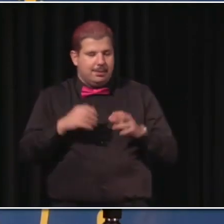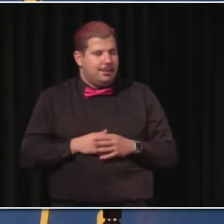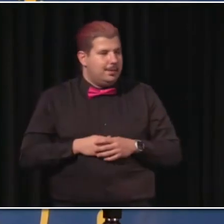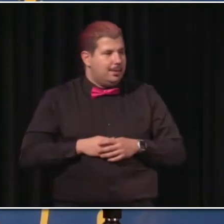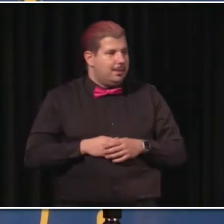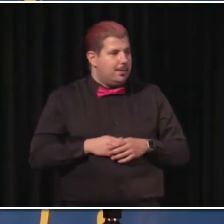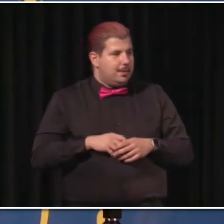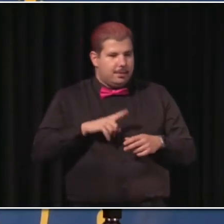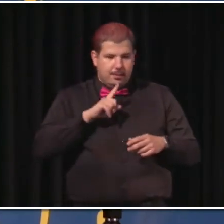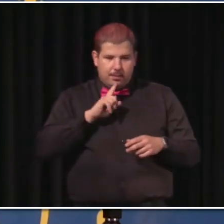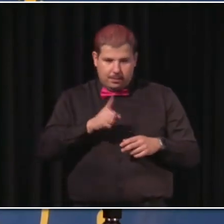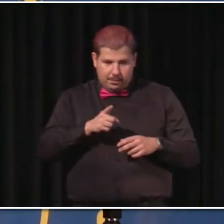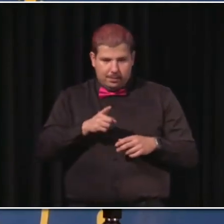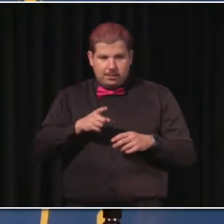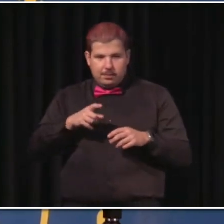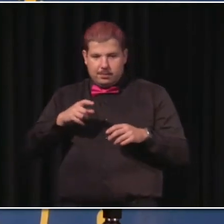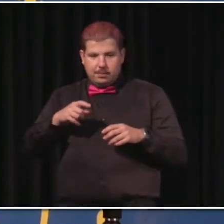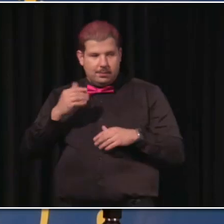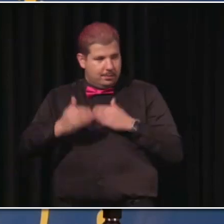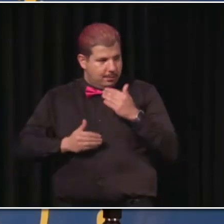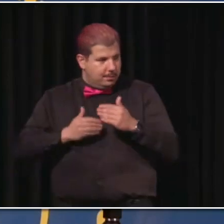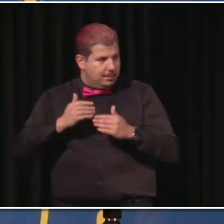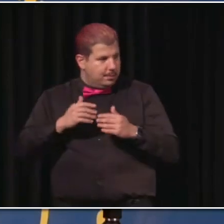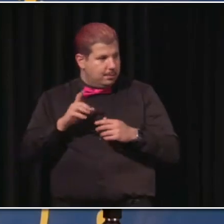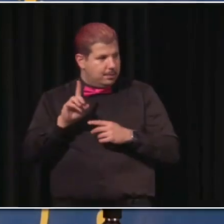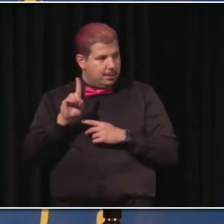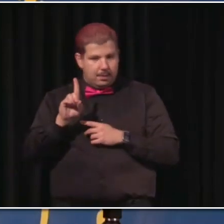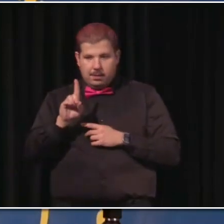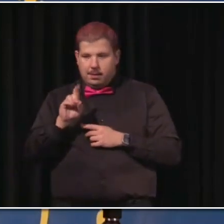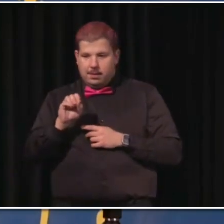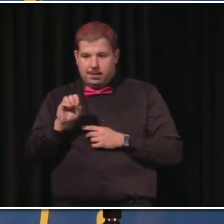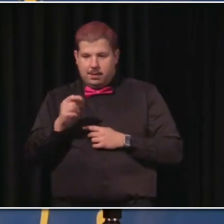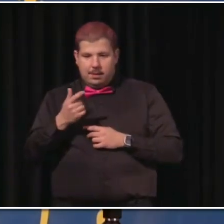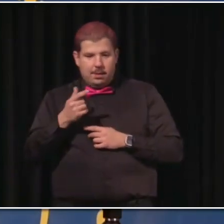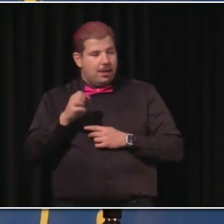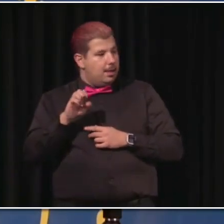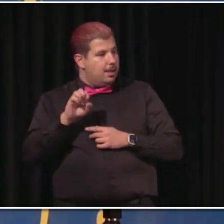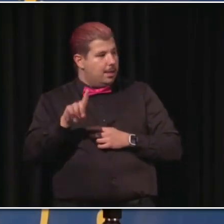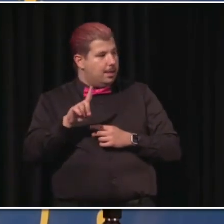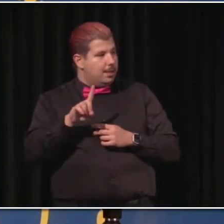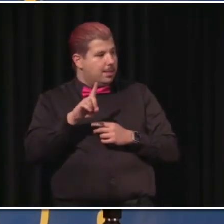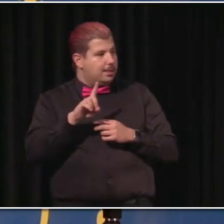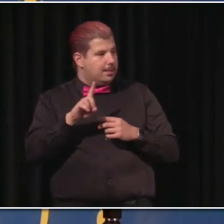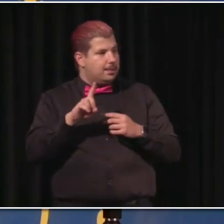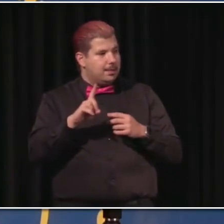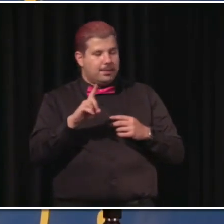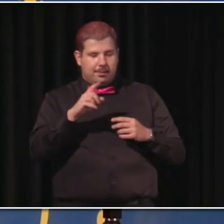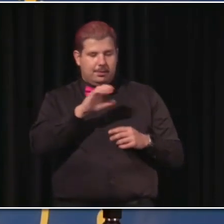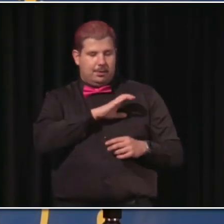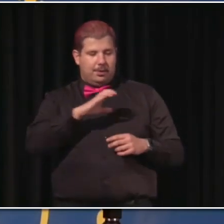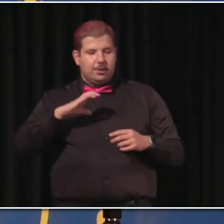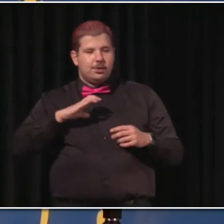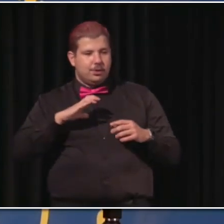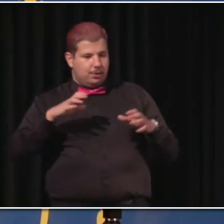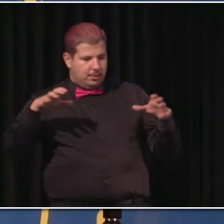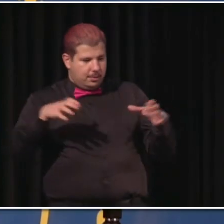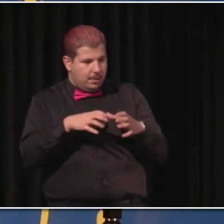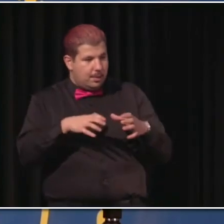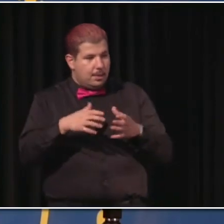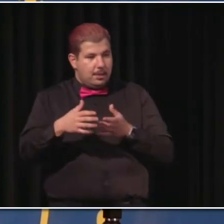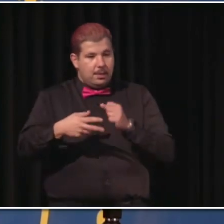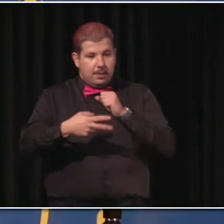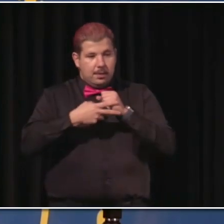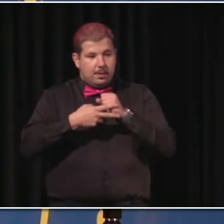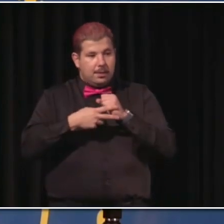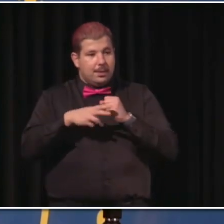Our dogged, very dogged, congressional delegation secured $650